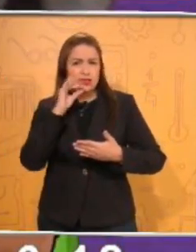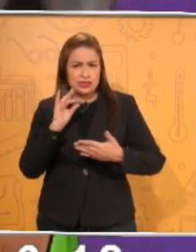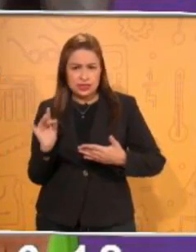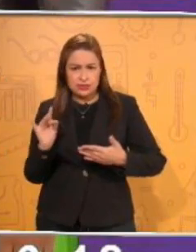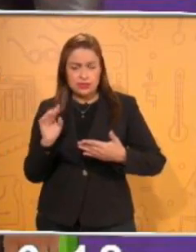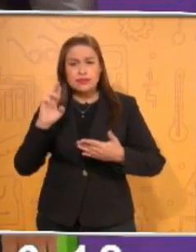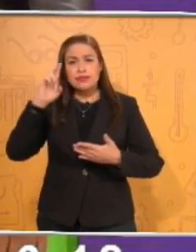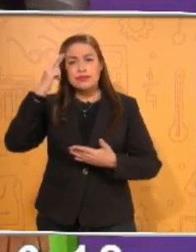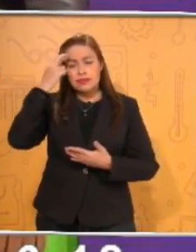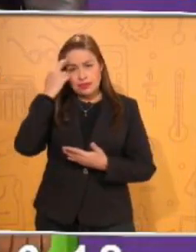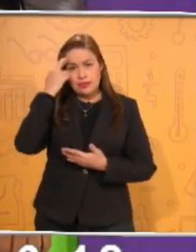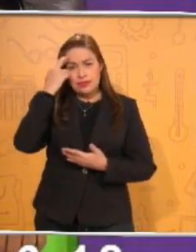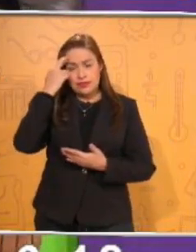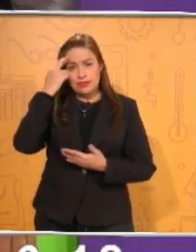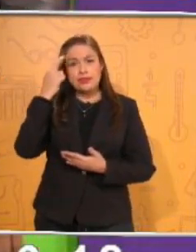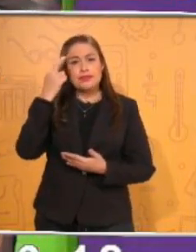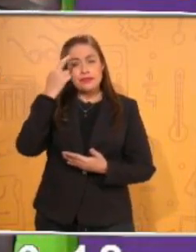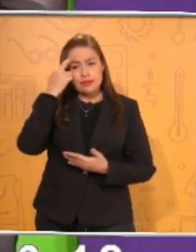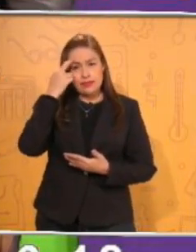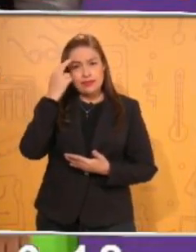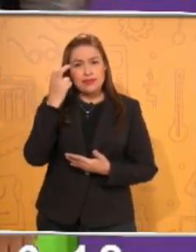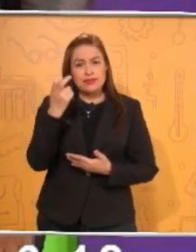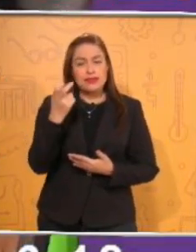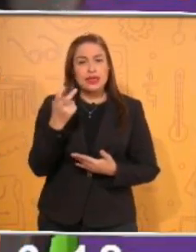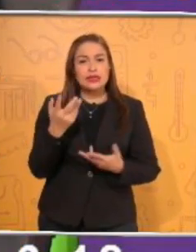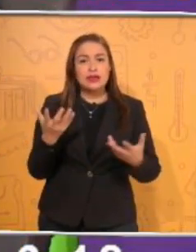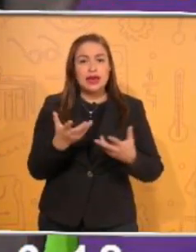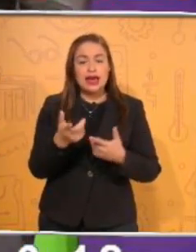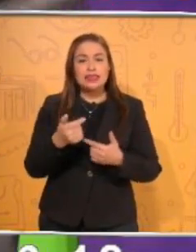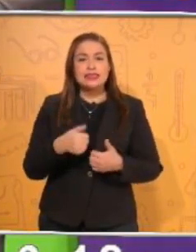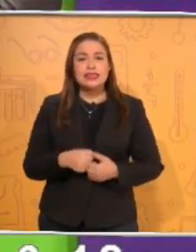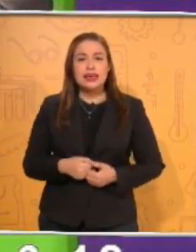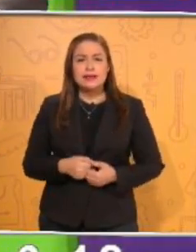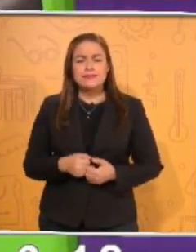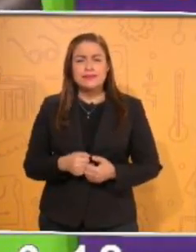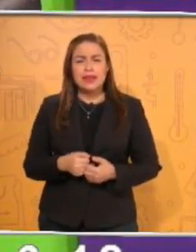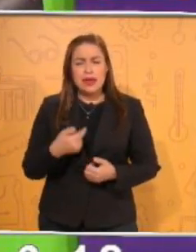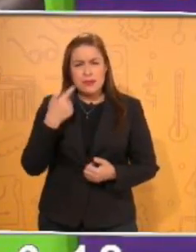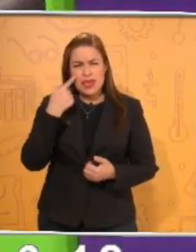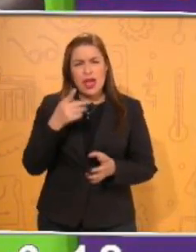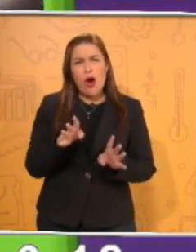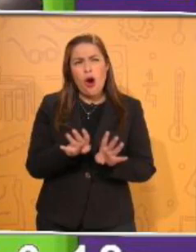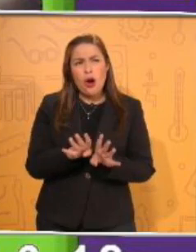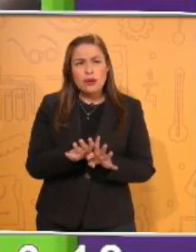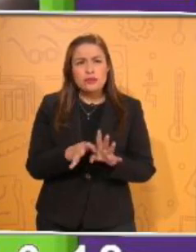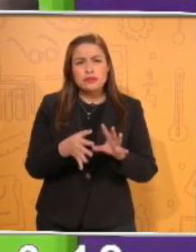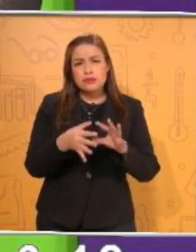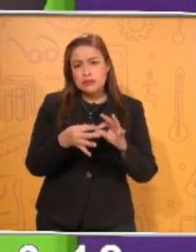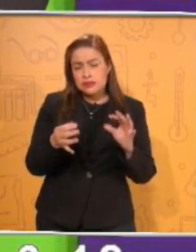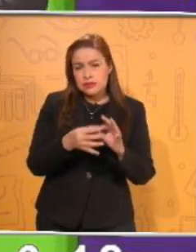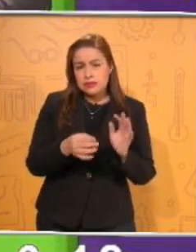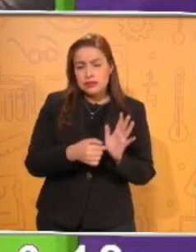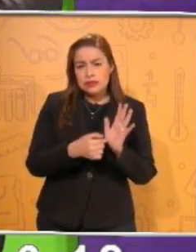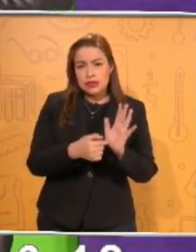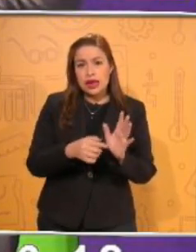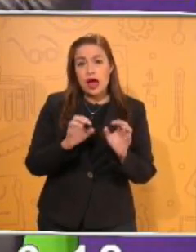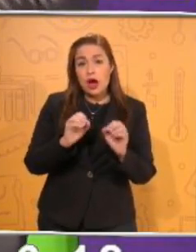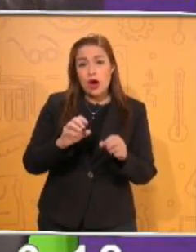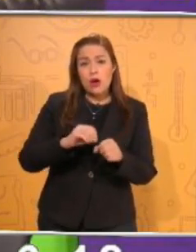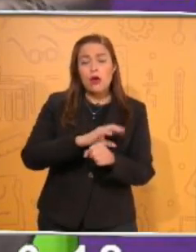Well, remember that the simple past was used to express